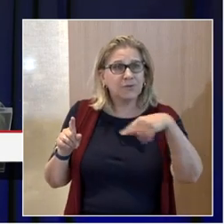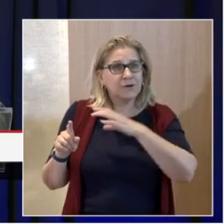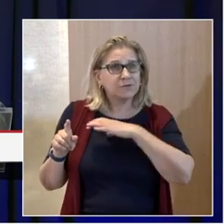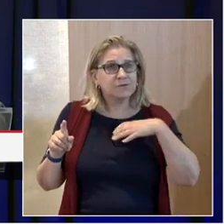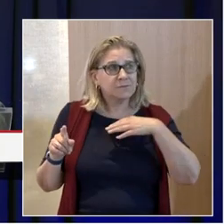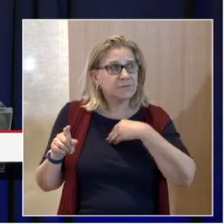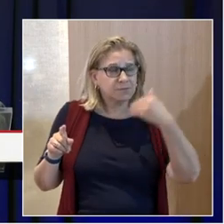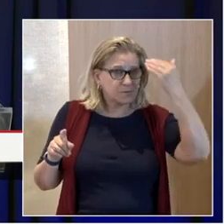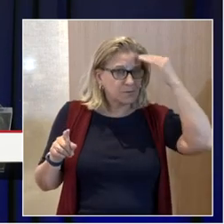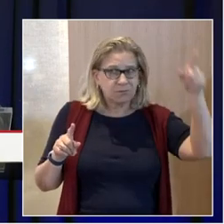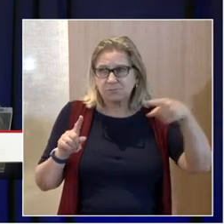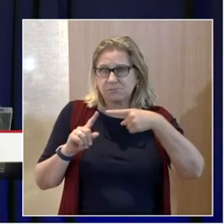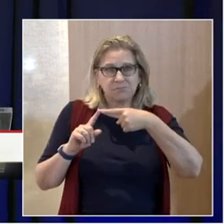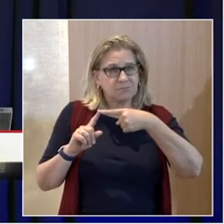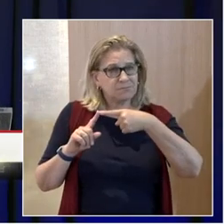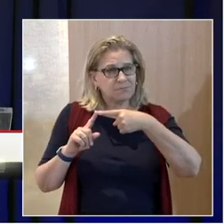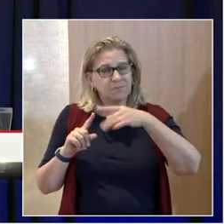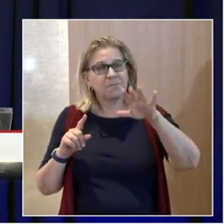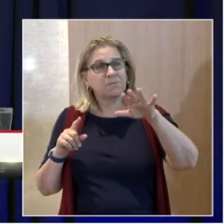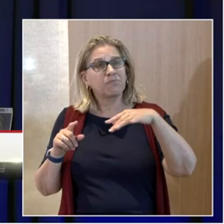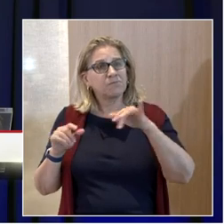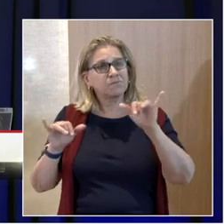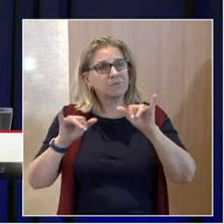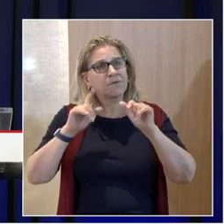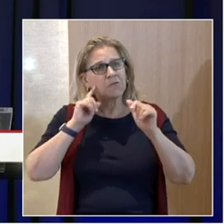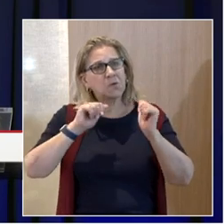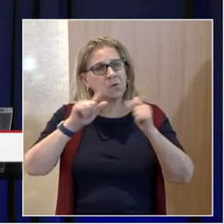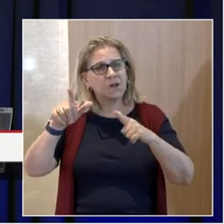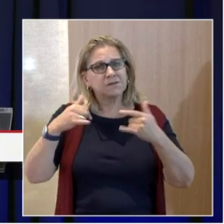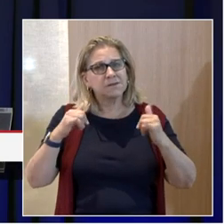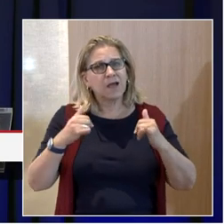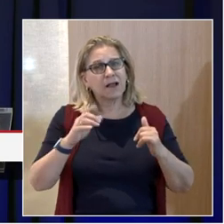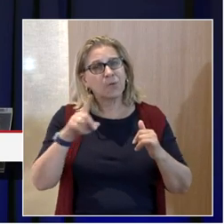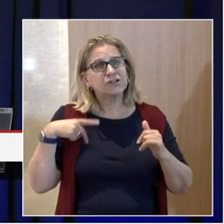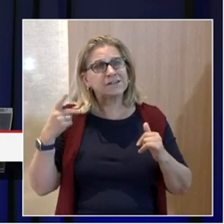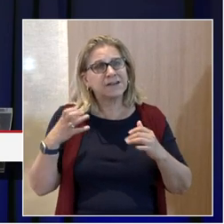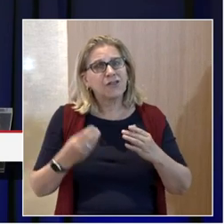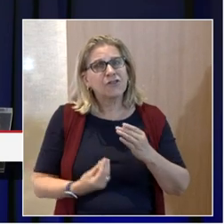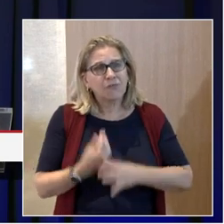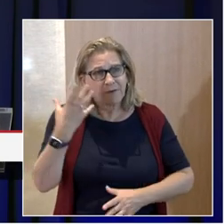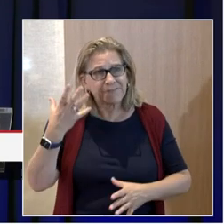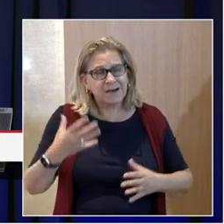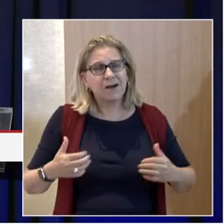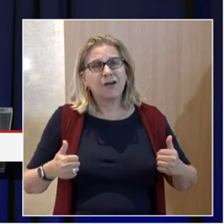downtown. And I'm going to be right there with her. You better believe it.